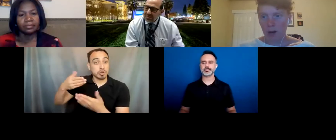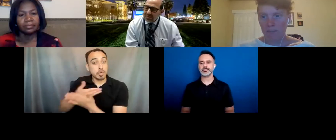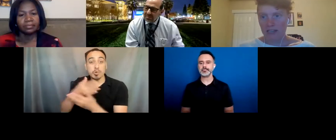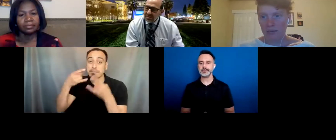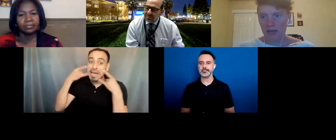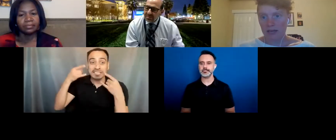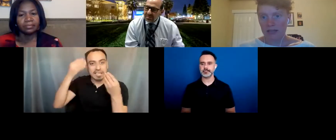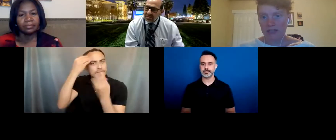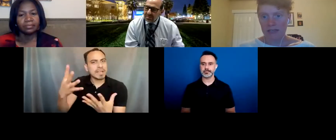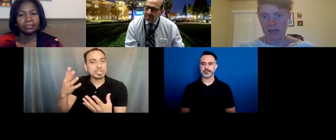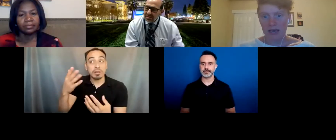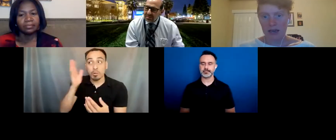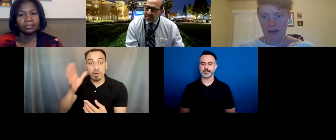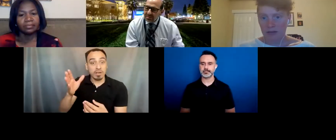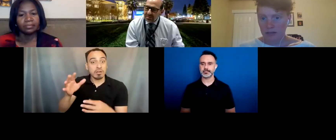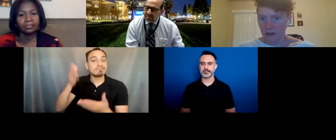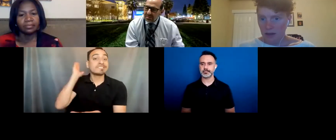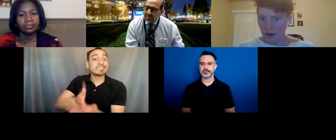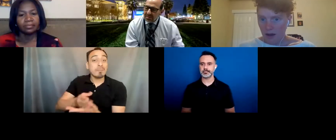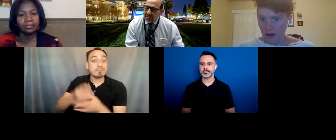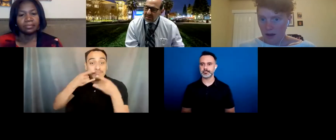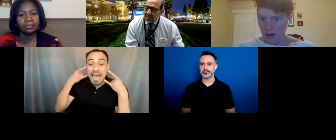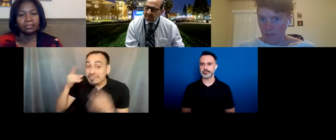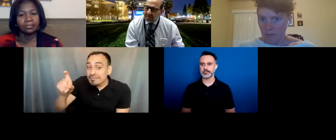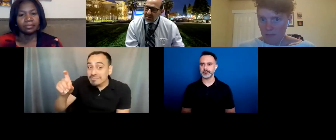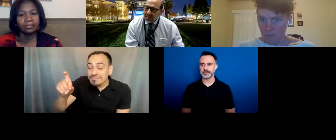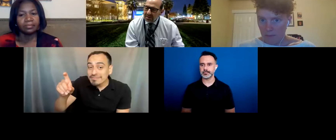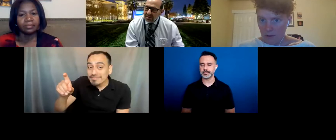to drop mask mandates? And